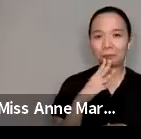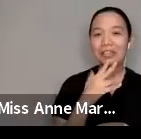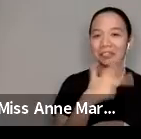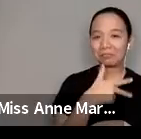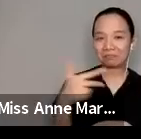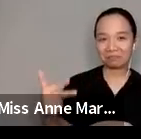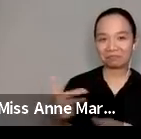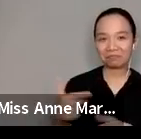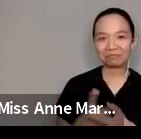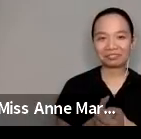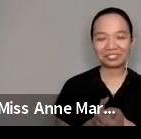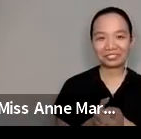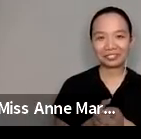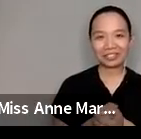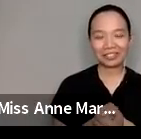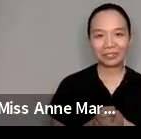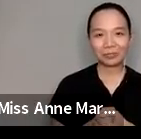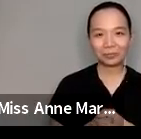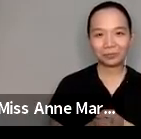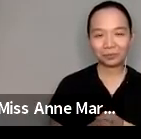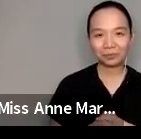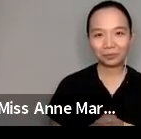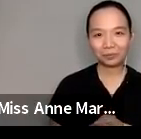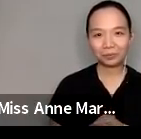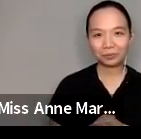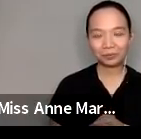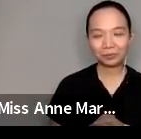Kak Saruga, Basengat Kak Jibata.